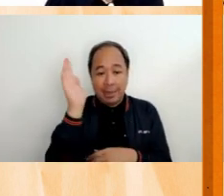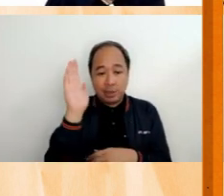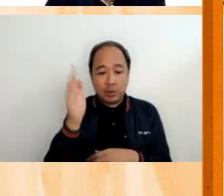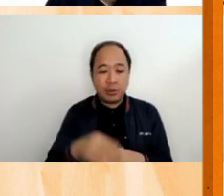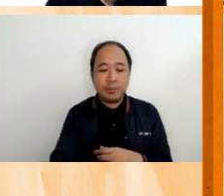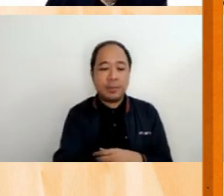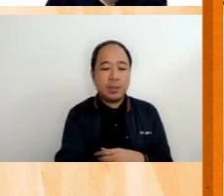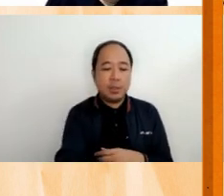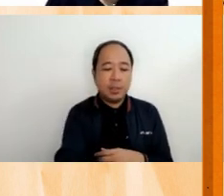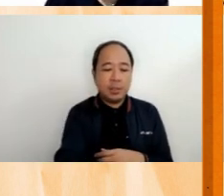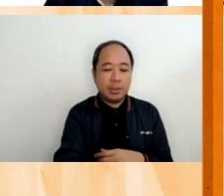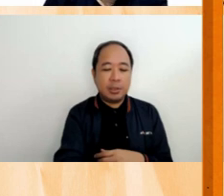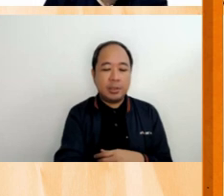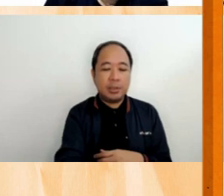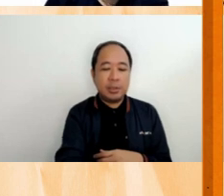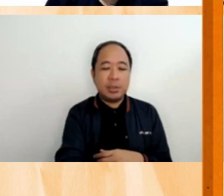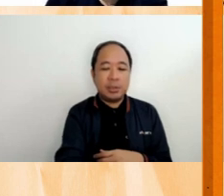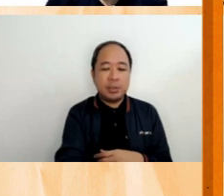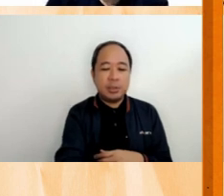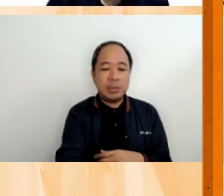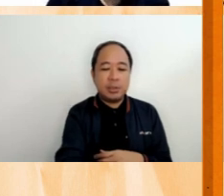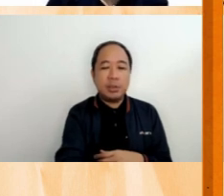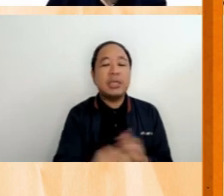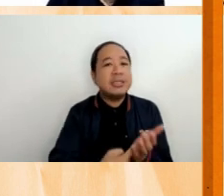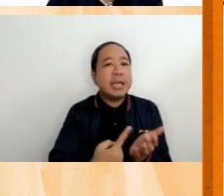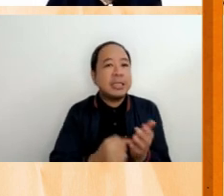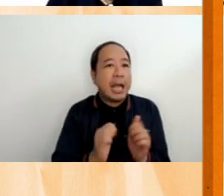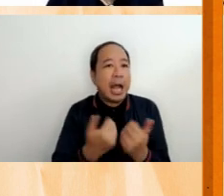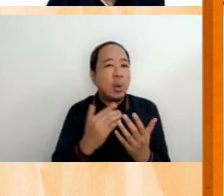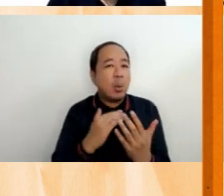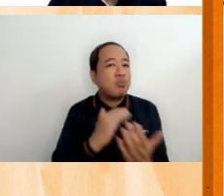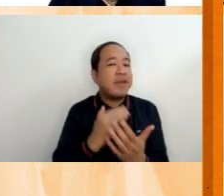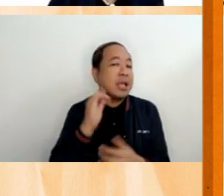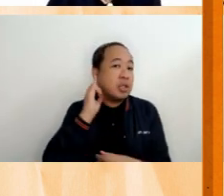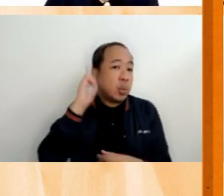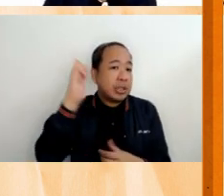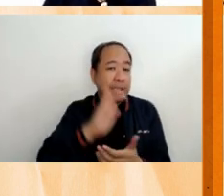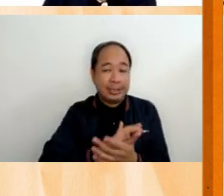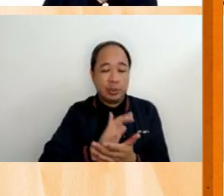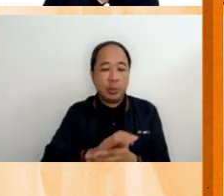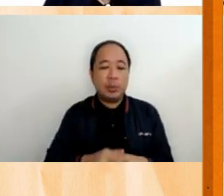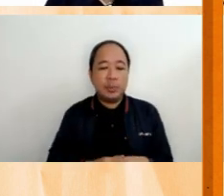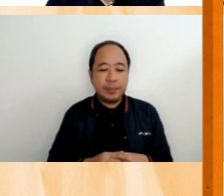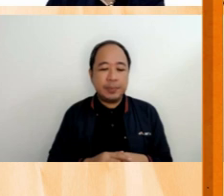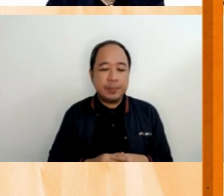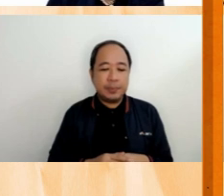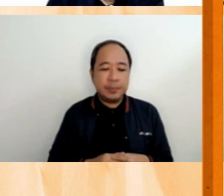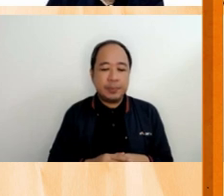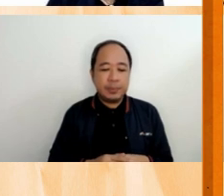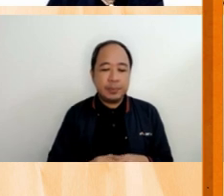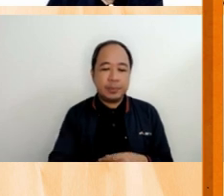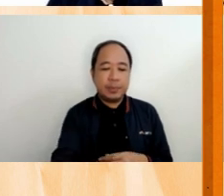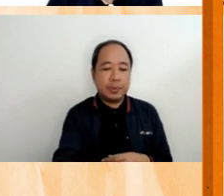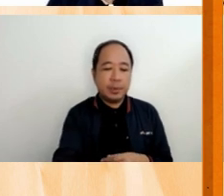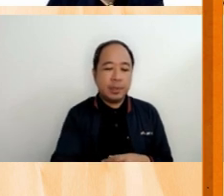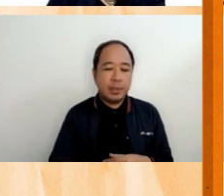update from the American Academy of Pediatrics and the American Foundation for Suicide Prevention. This is actually called the